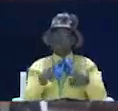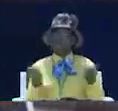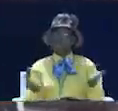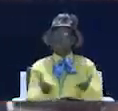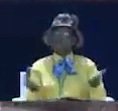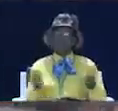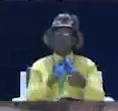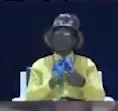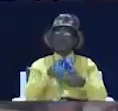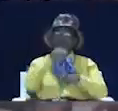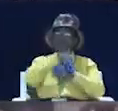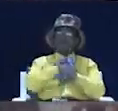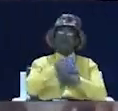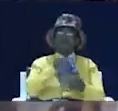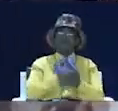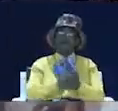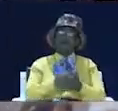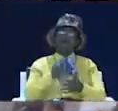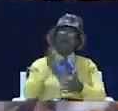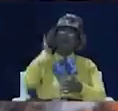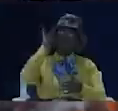wonderful.